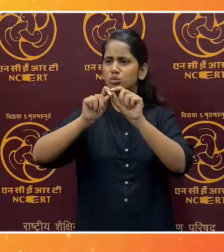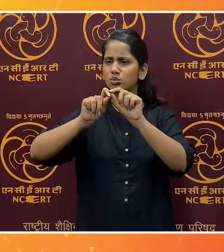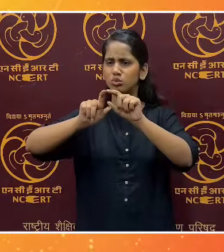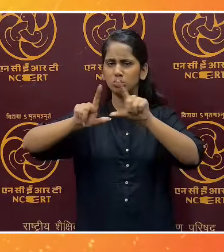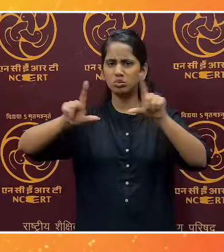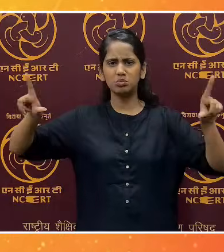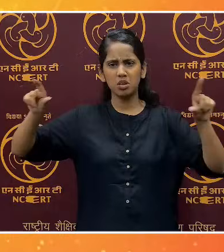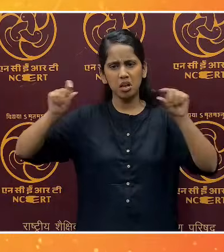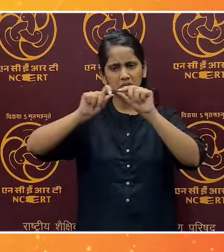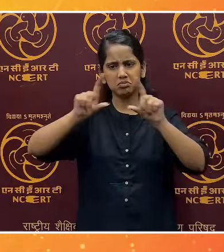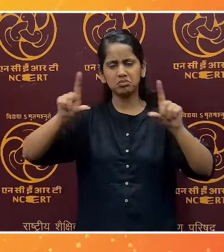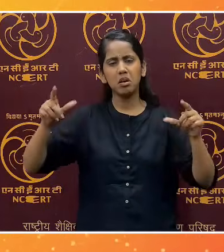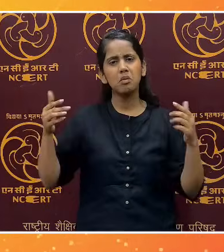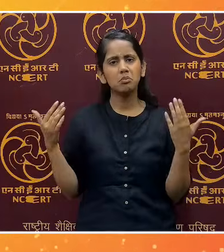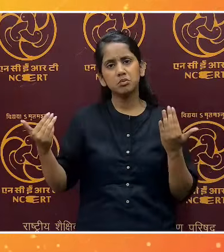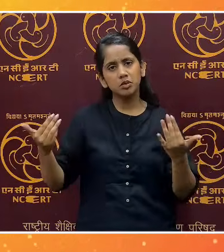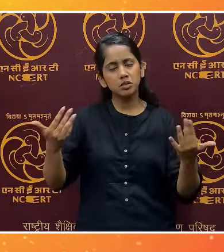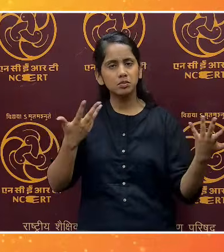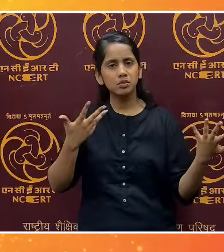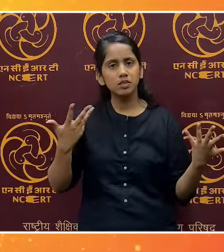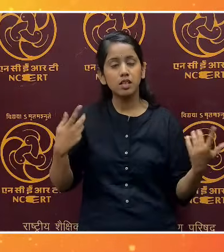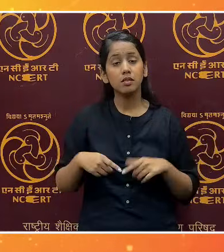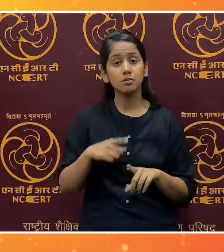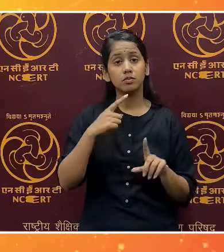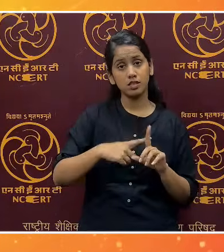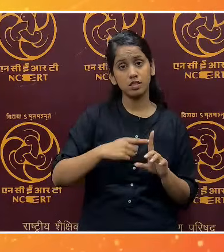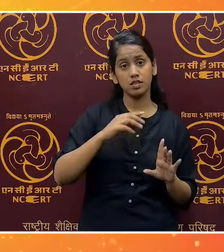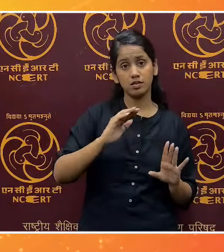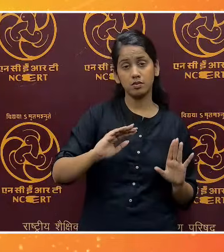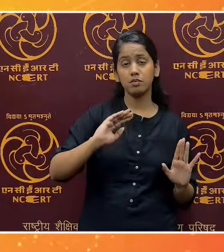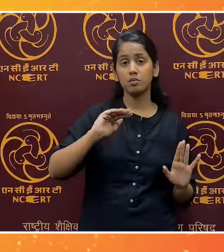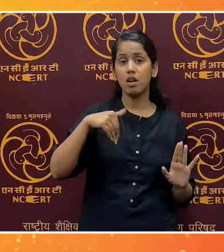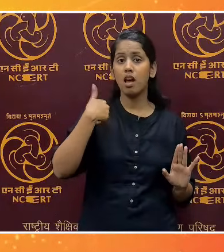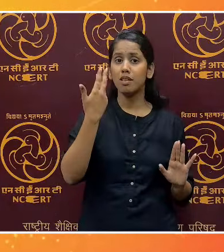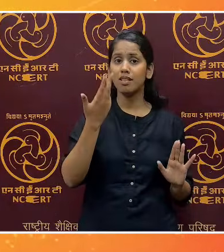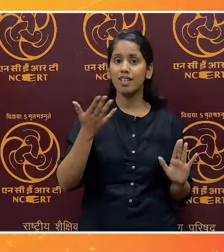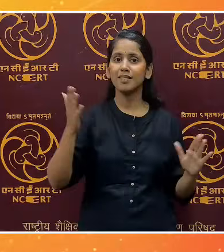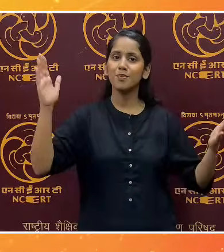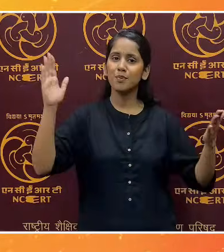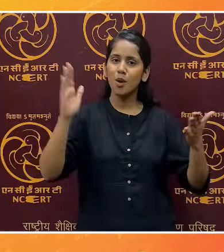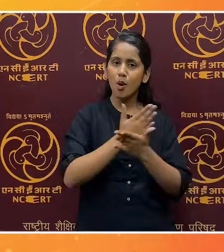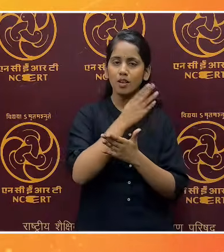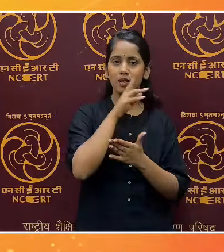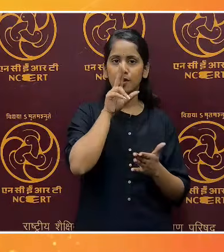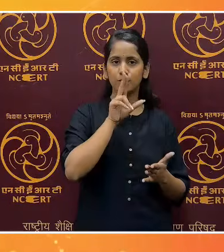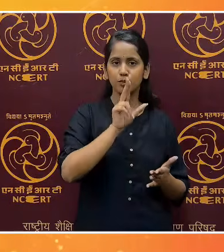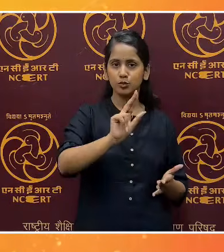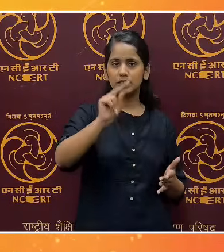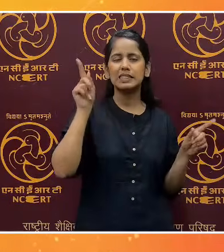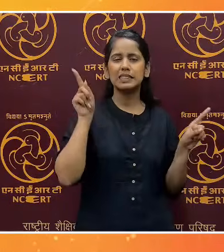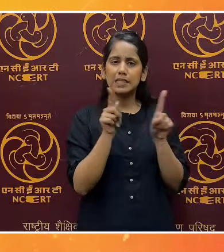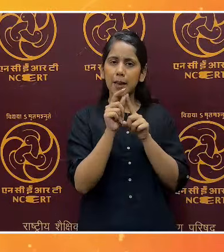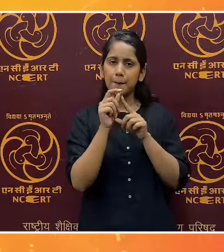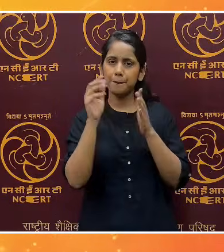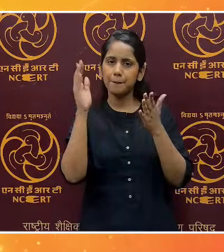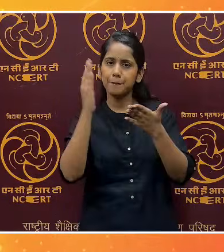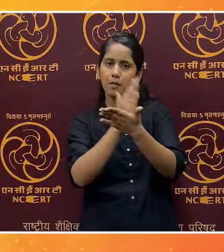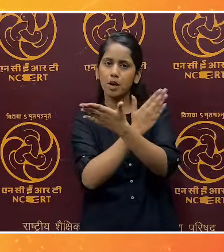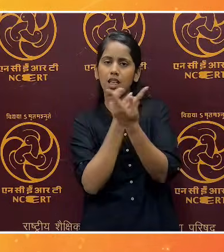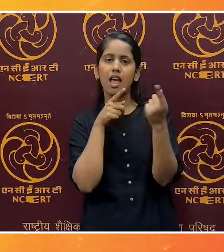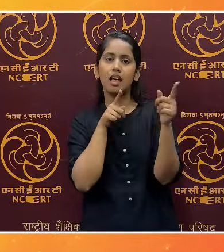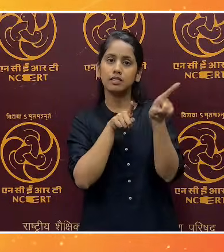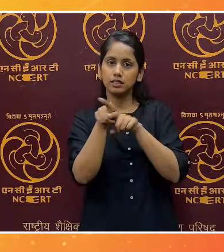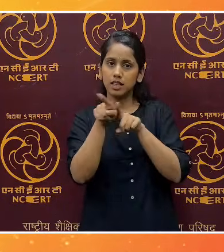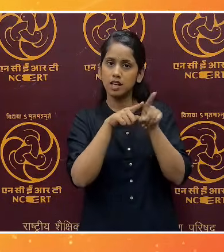the photo, the still photograph. And then it's very rhyming in nature. The dialogues are rhyming. He was giving the examples